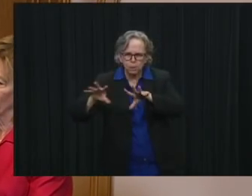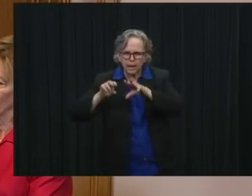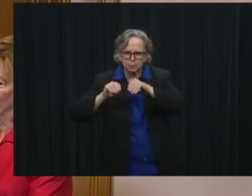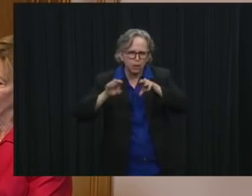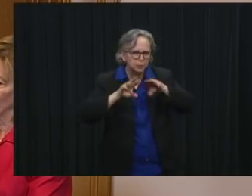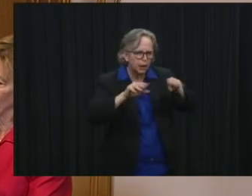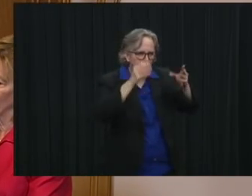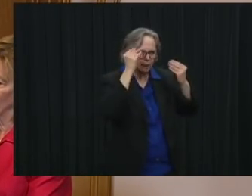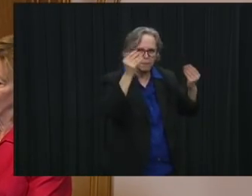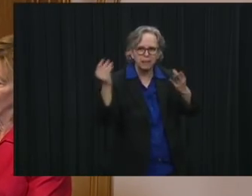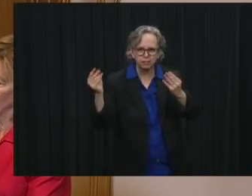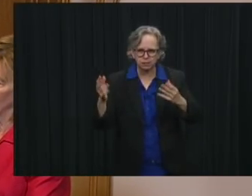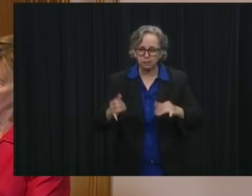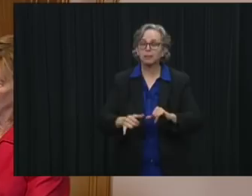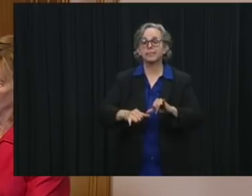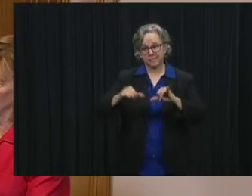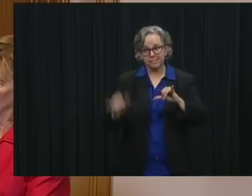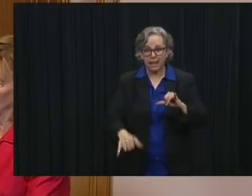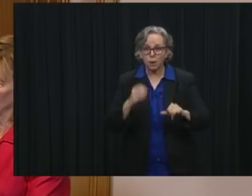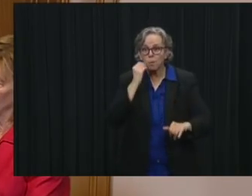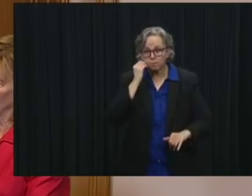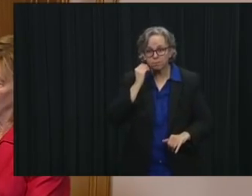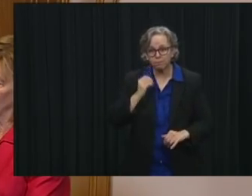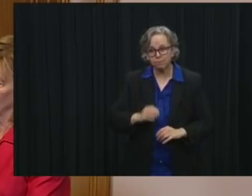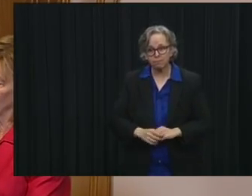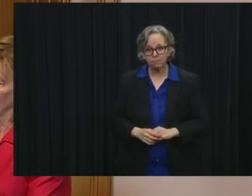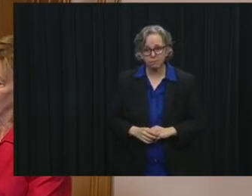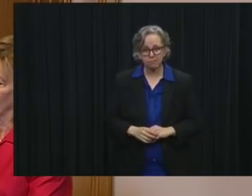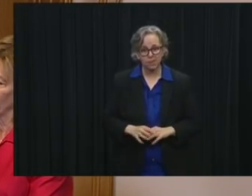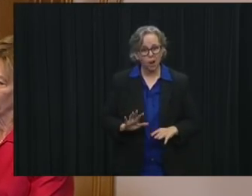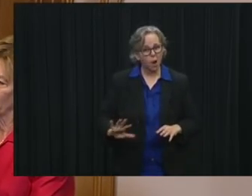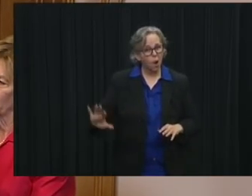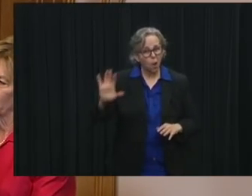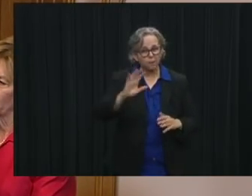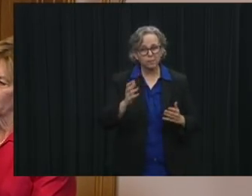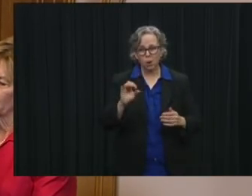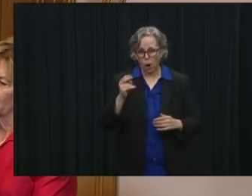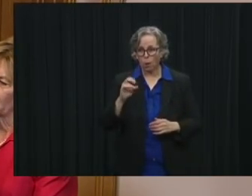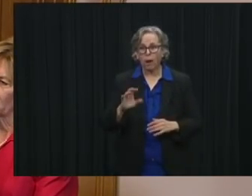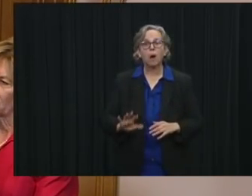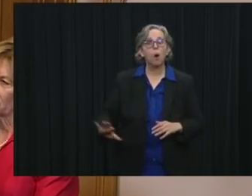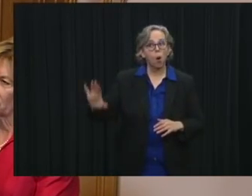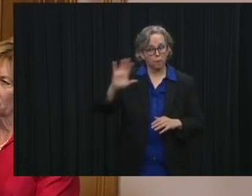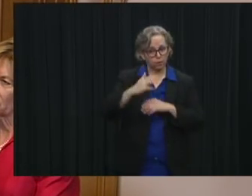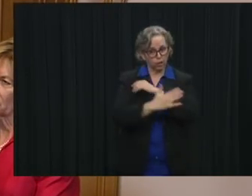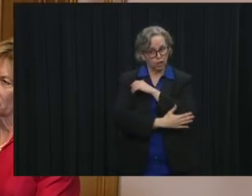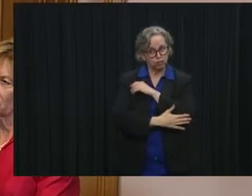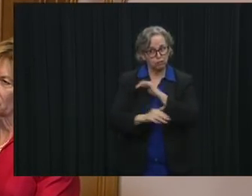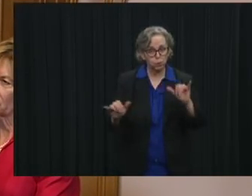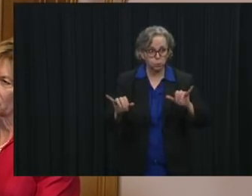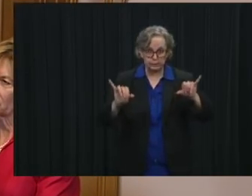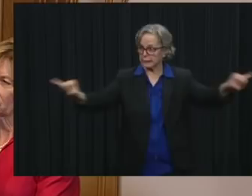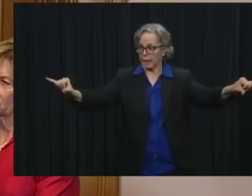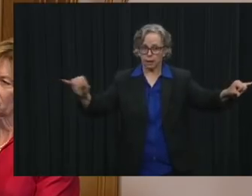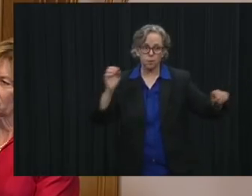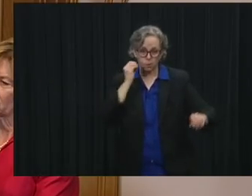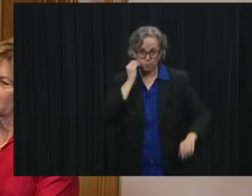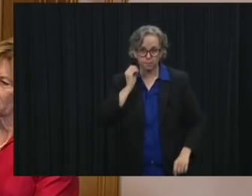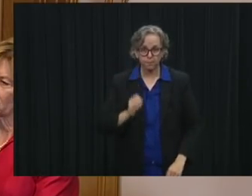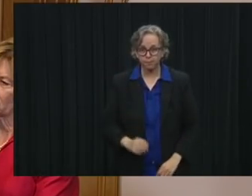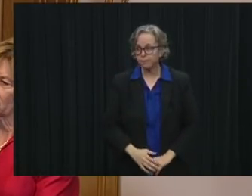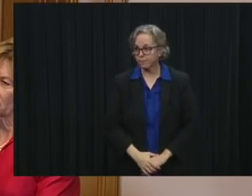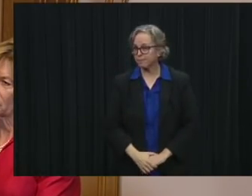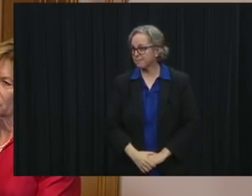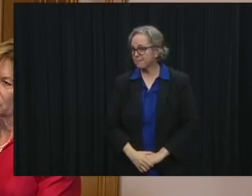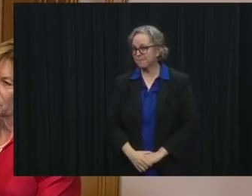message, to all the people of Ohio and across the country. Now others in Ohio and around our country